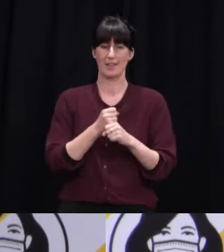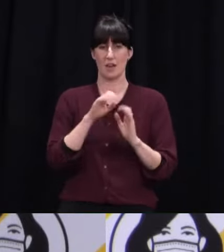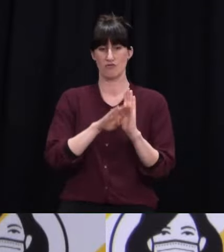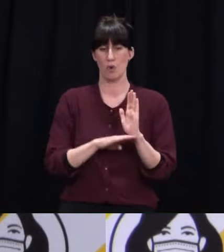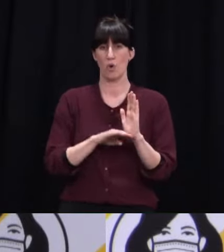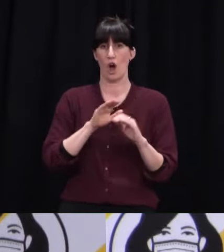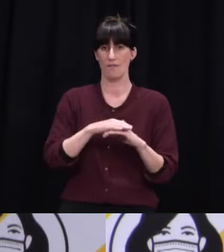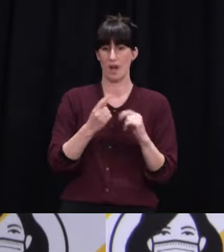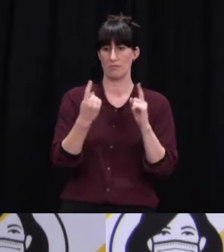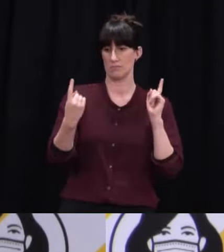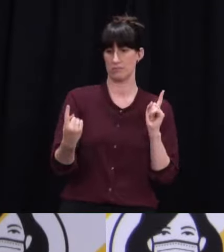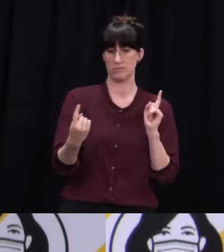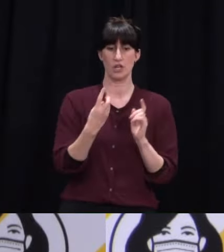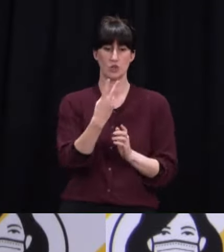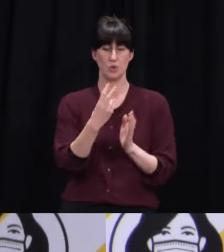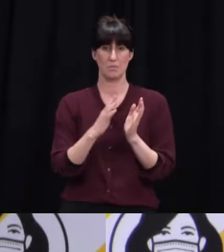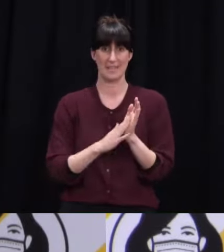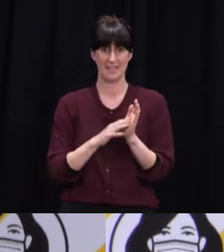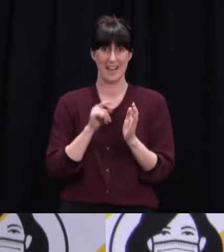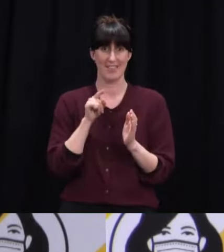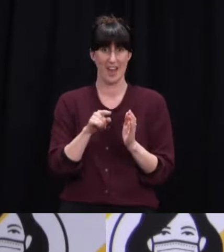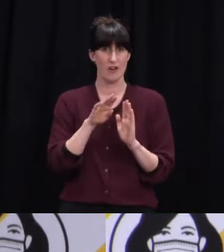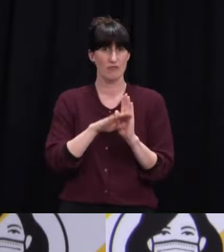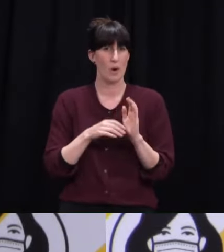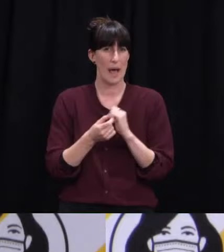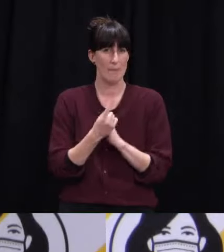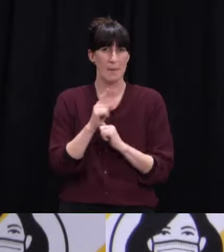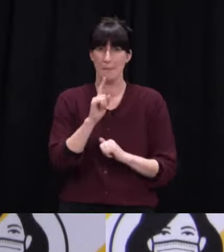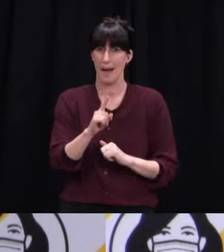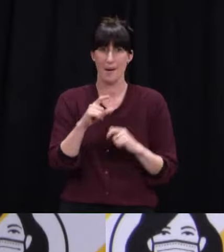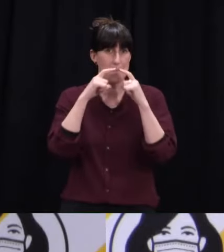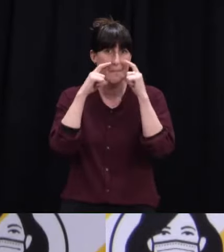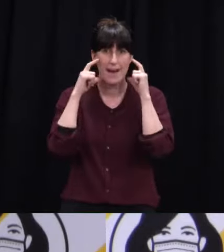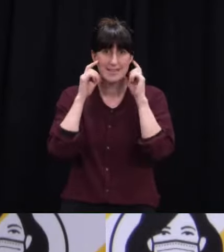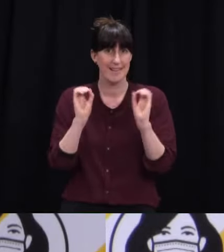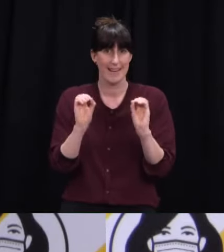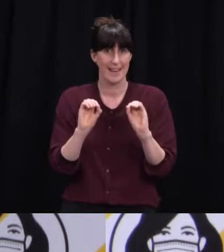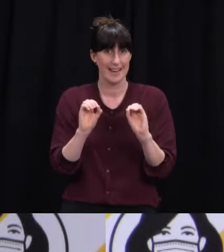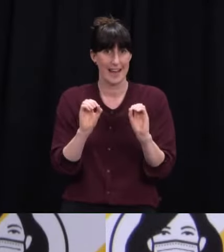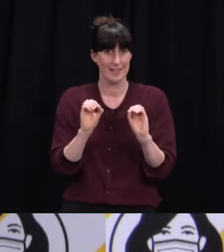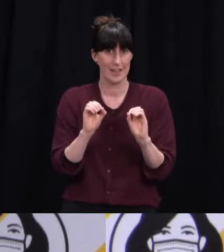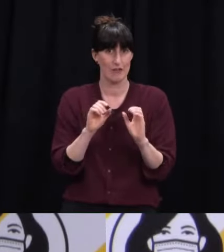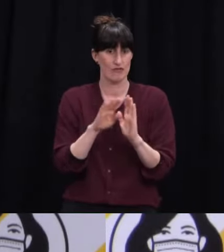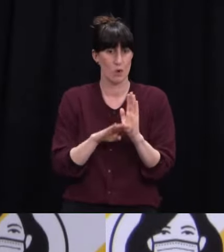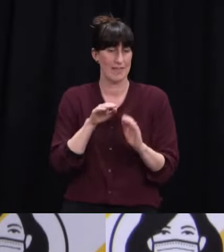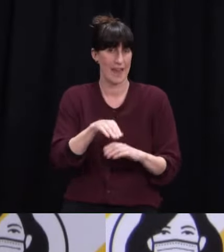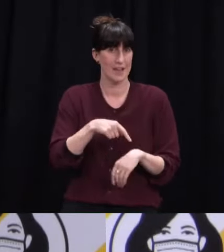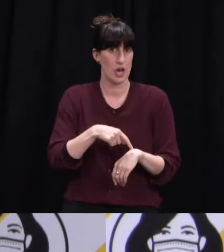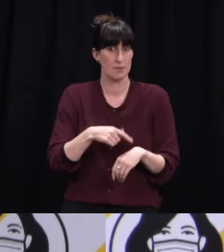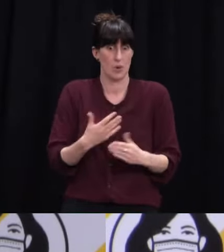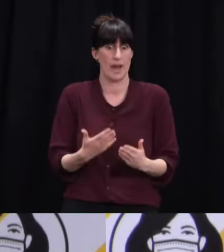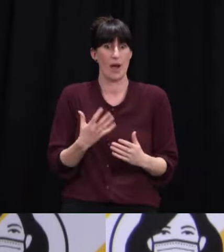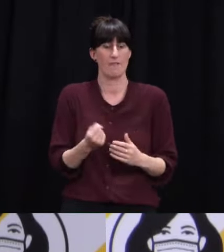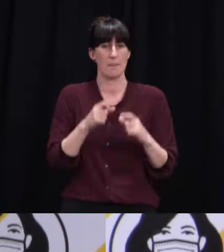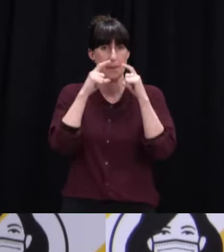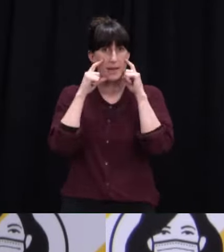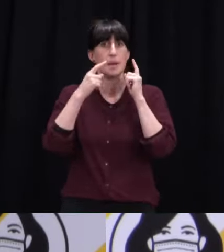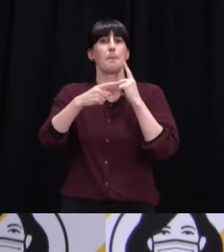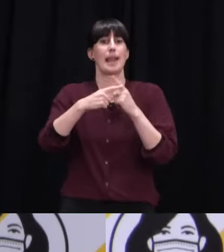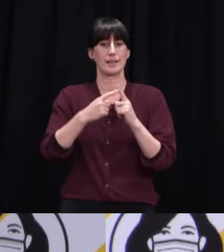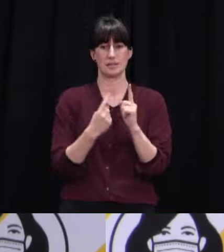masks when they were out and about. So extra protective measures have been put in place during that time. On white baiting and shore fishing,